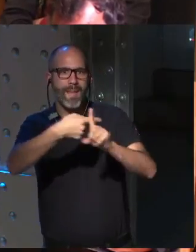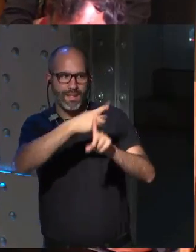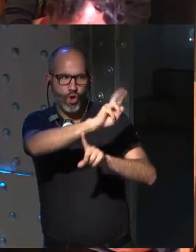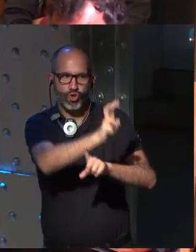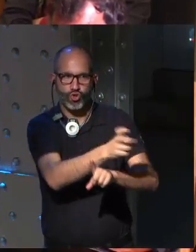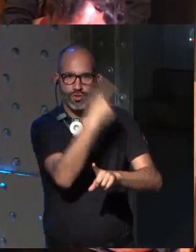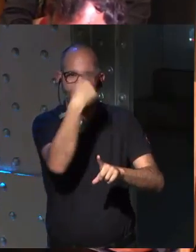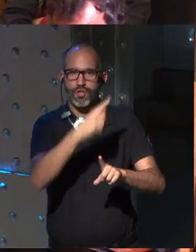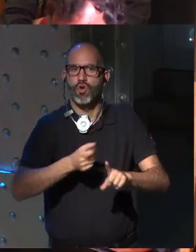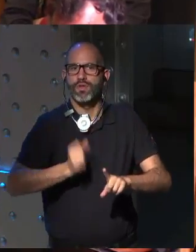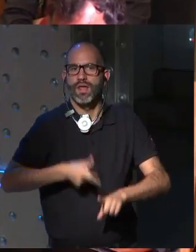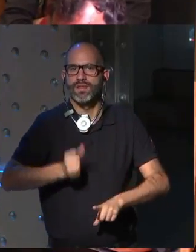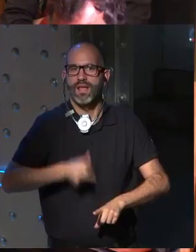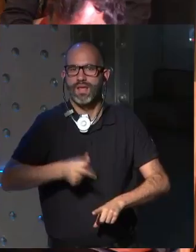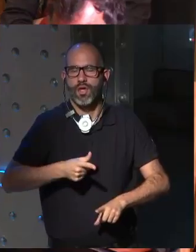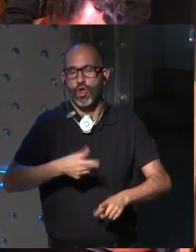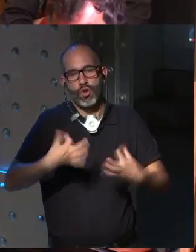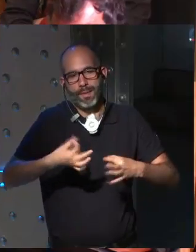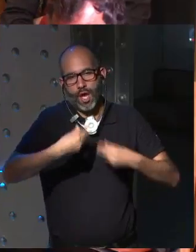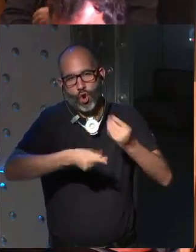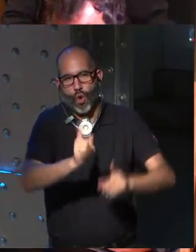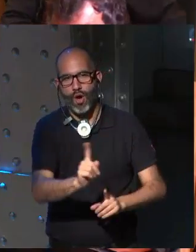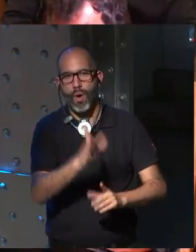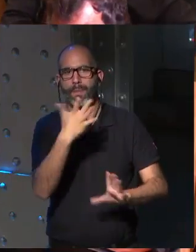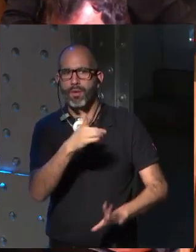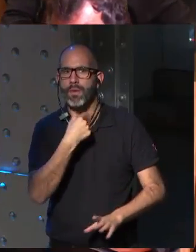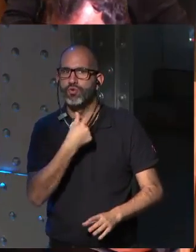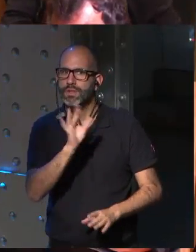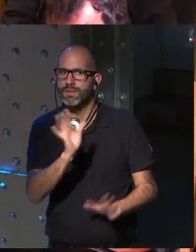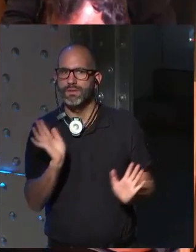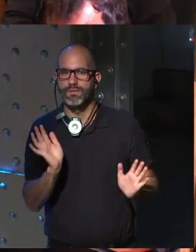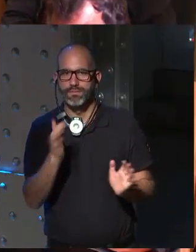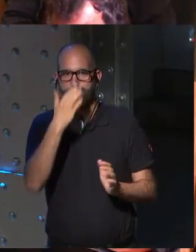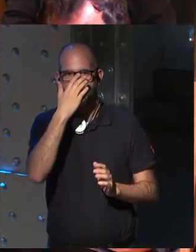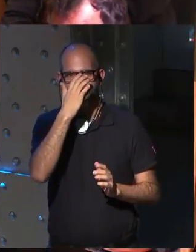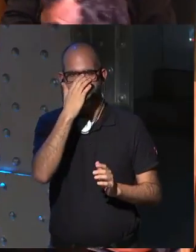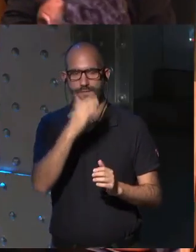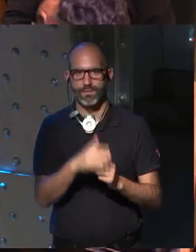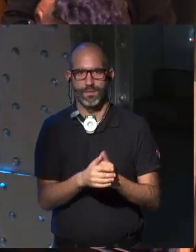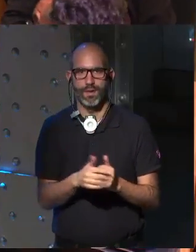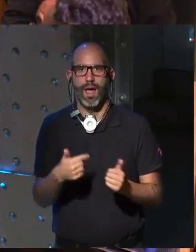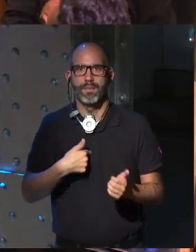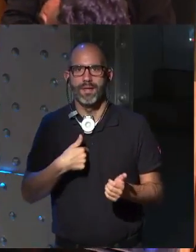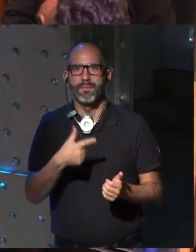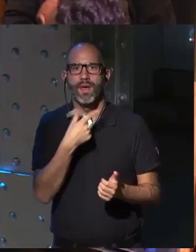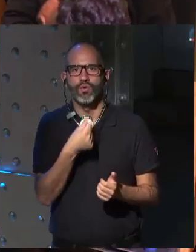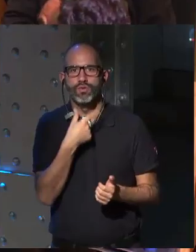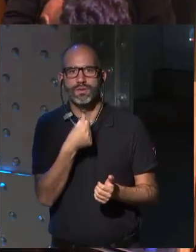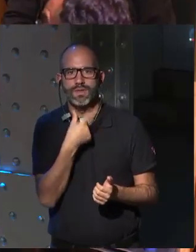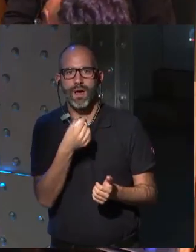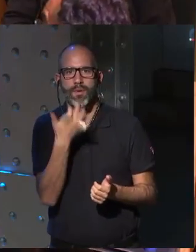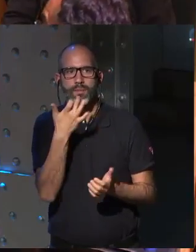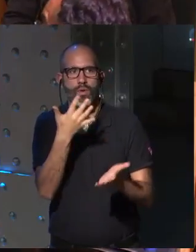I don't do it, but I like it. Like I prefer it to do it, like to see and to put the CD on the